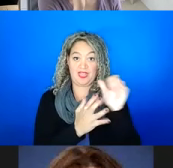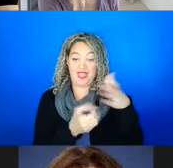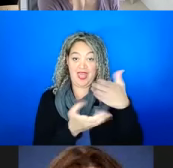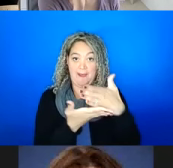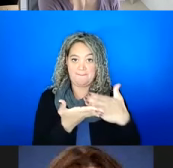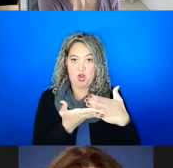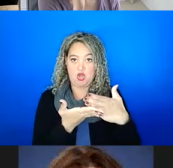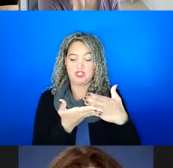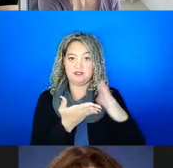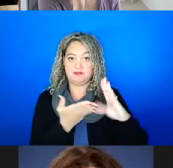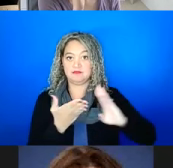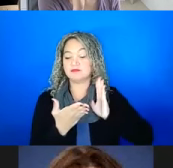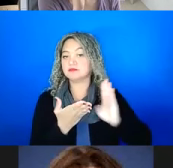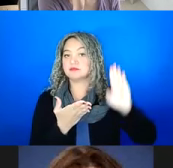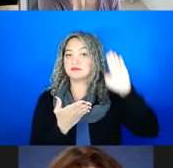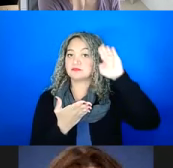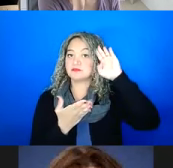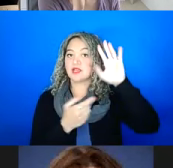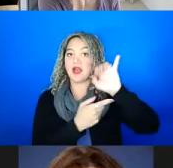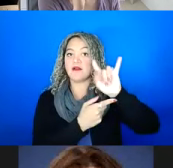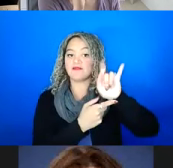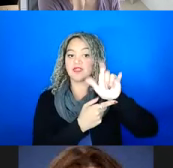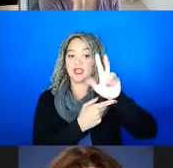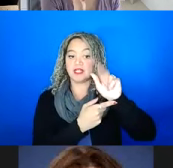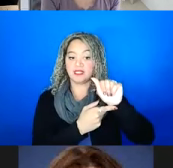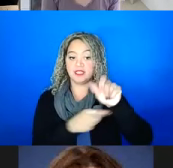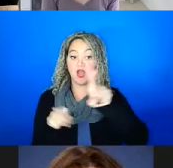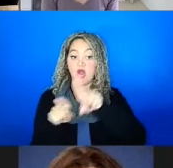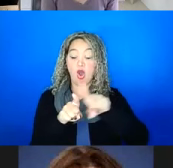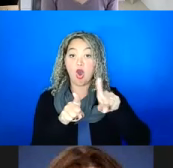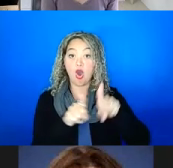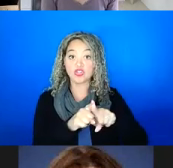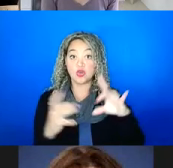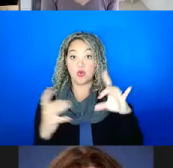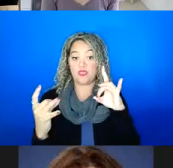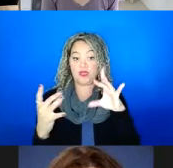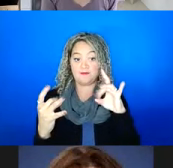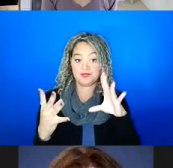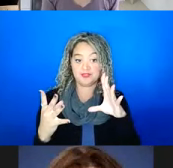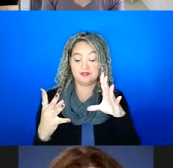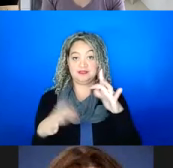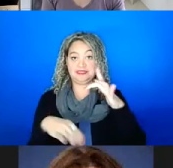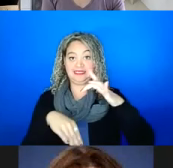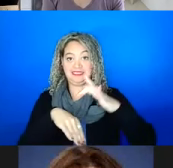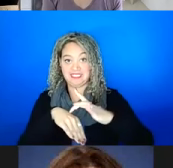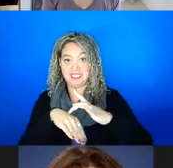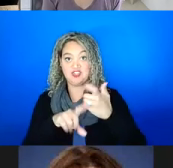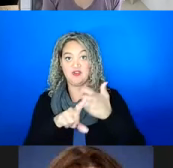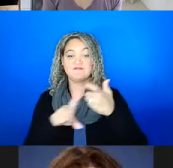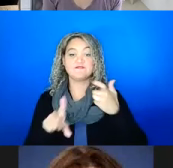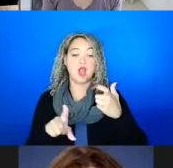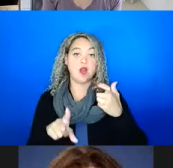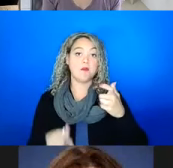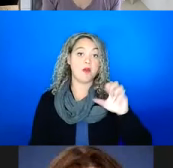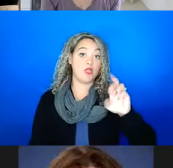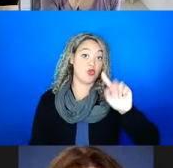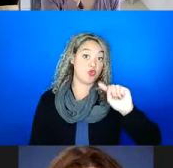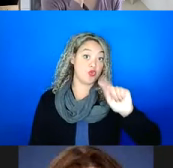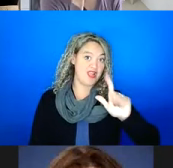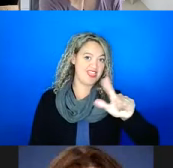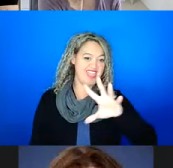insula. And at the same time, there's massive input into the insula from the cortex,